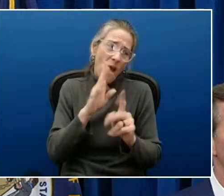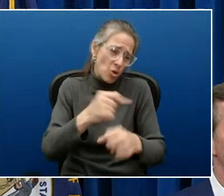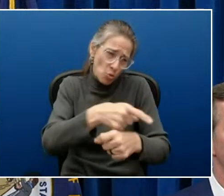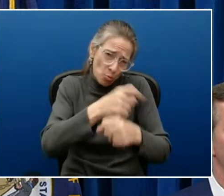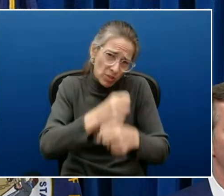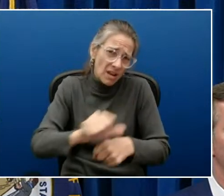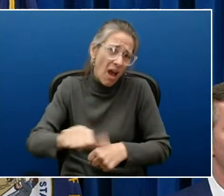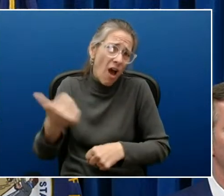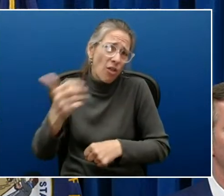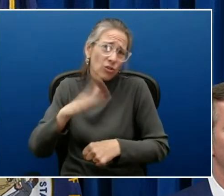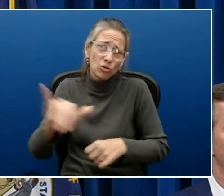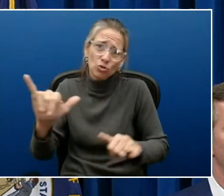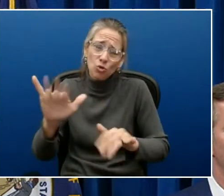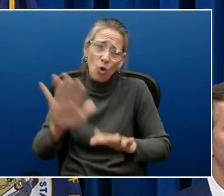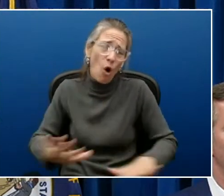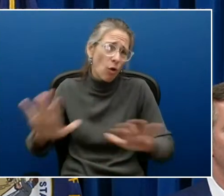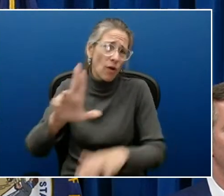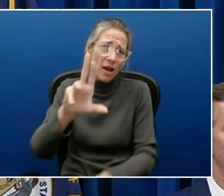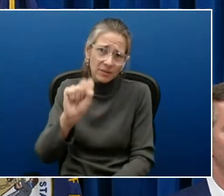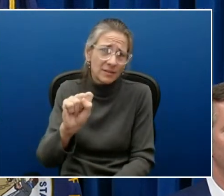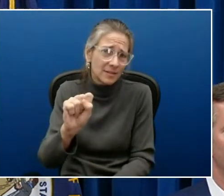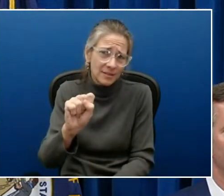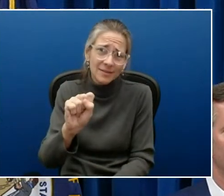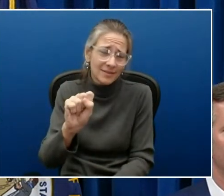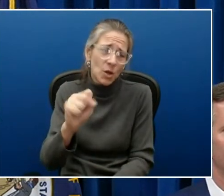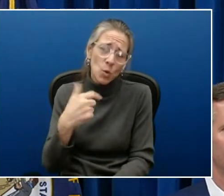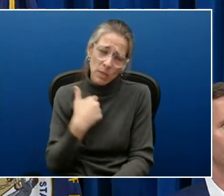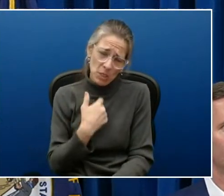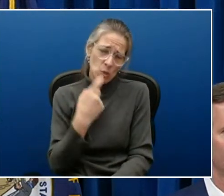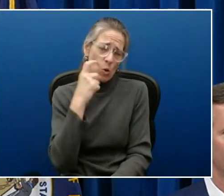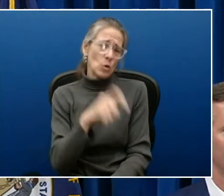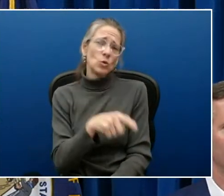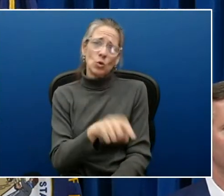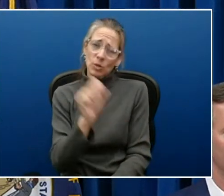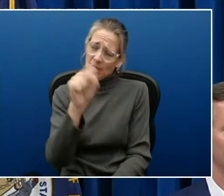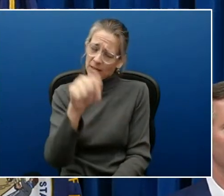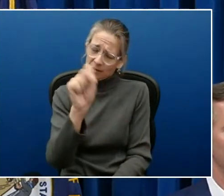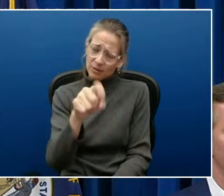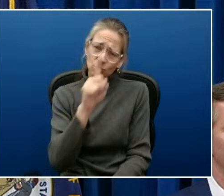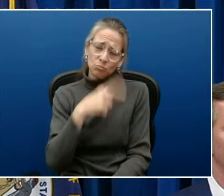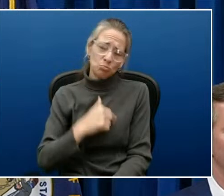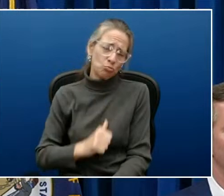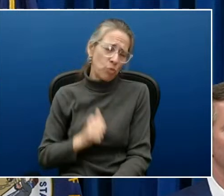country. It does not go unnoticed, and we are really proud of you.